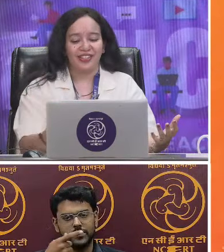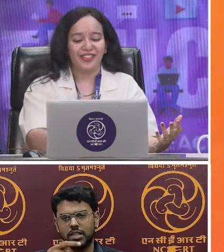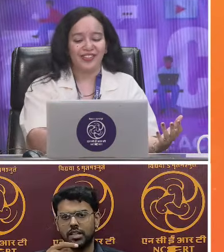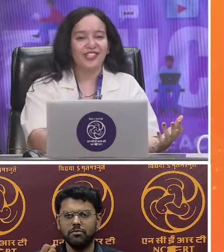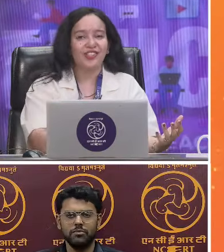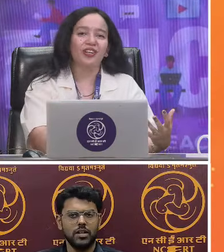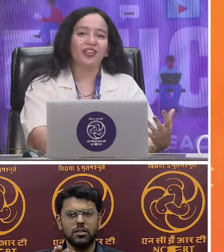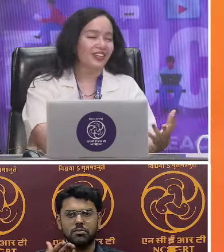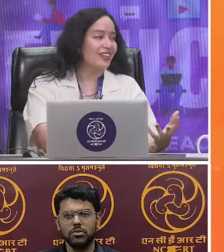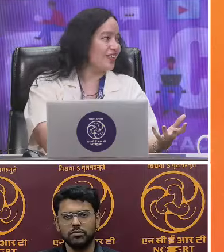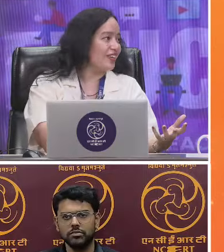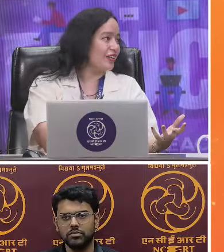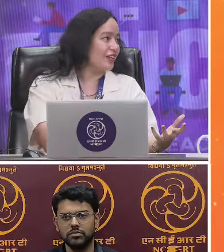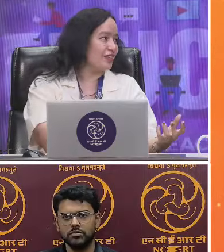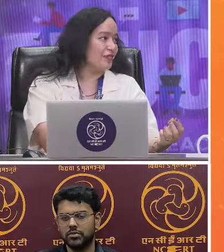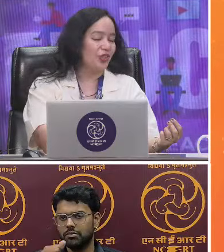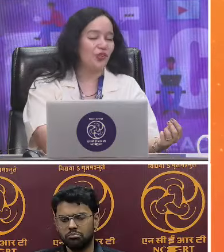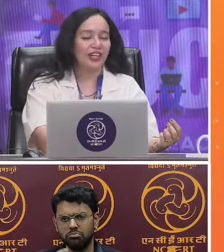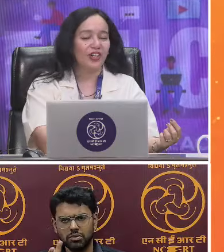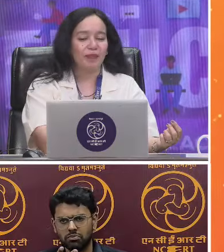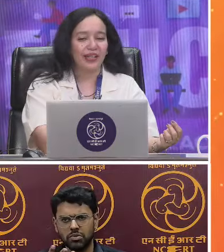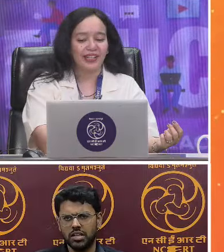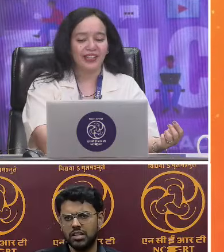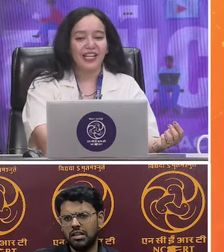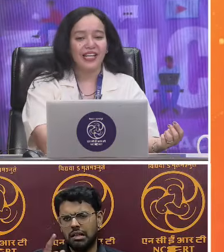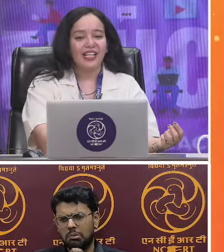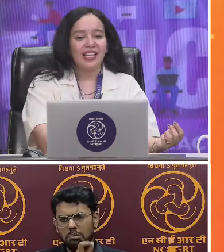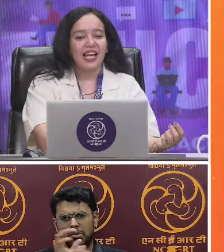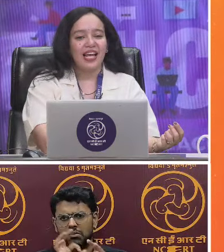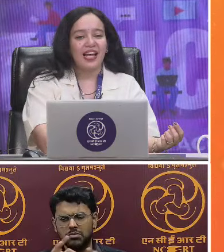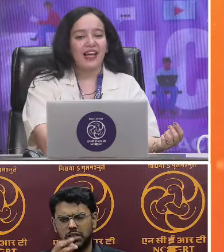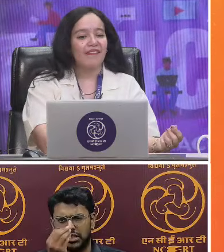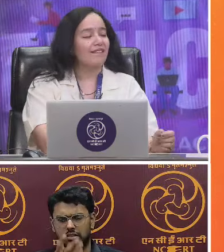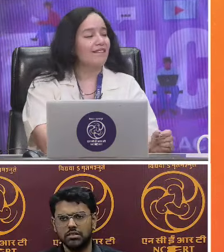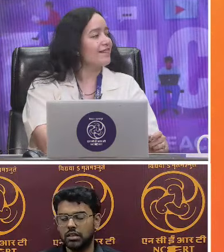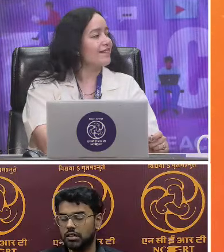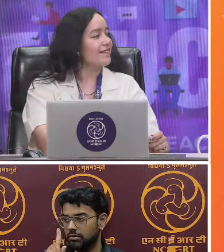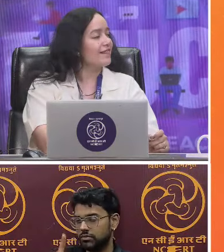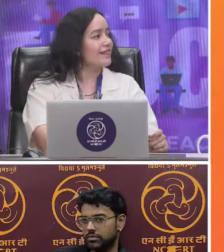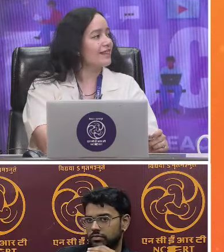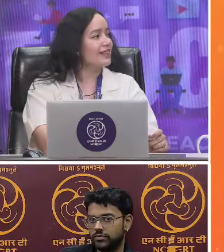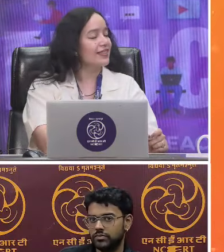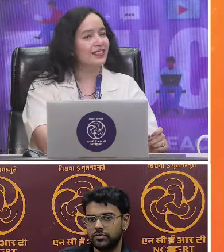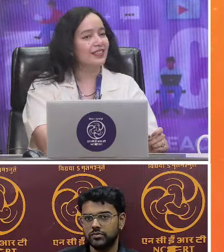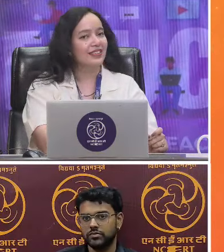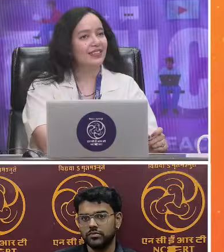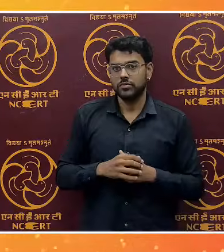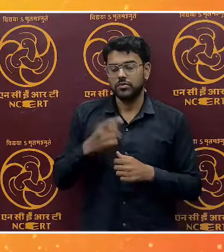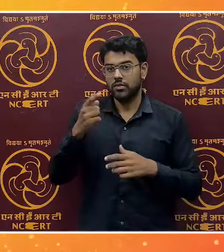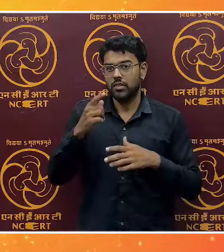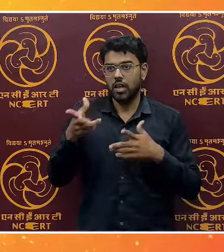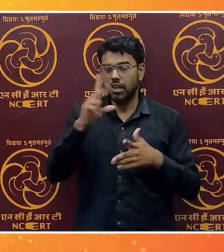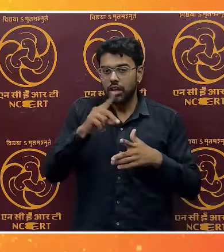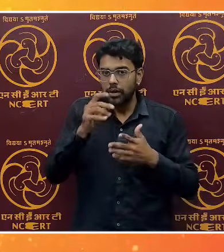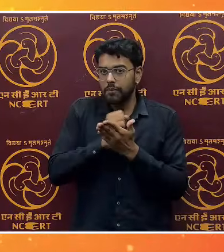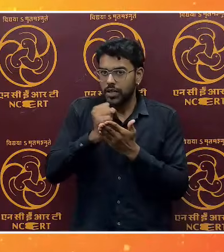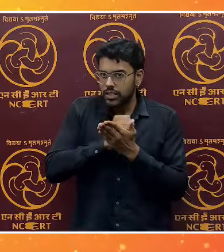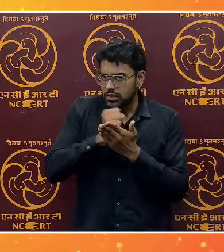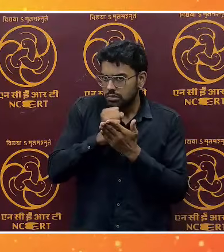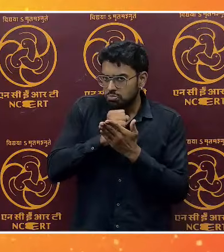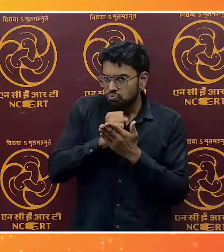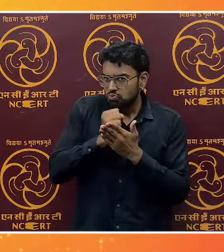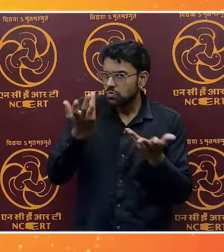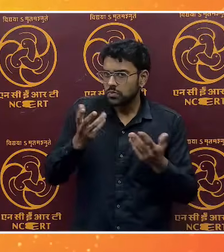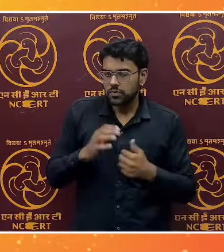recordings. So it's not very complicated. Right. Emma, one more thing. What about rehearsals? Yeah,